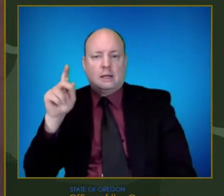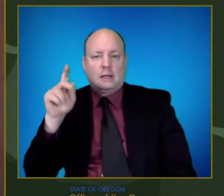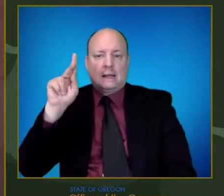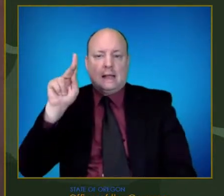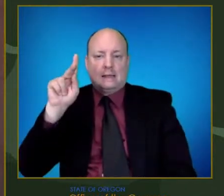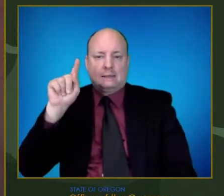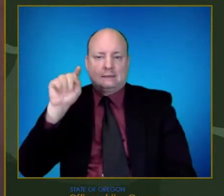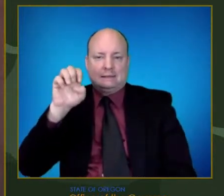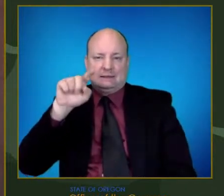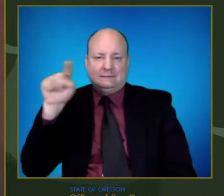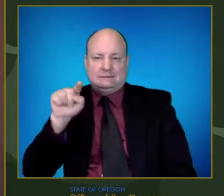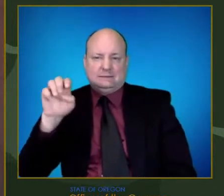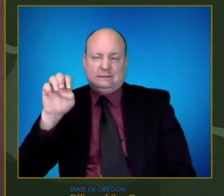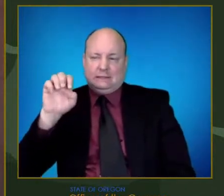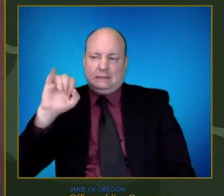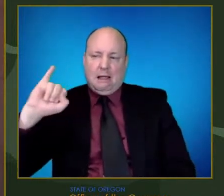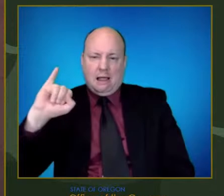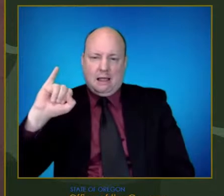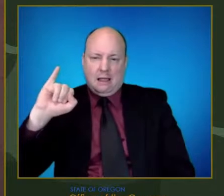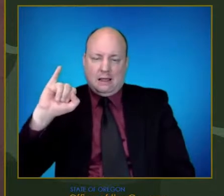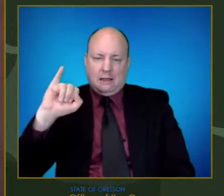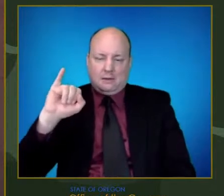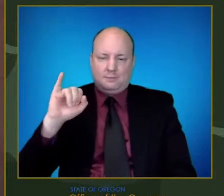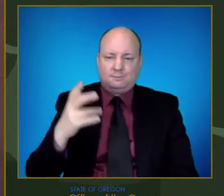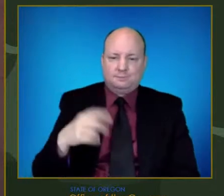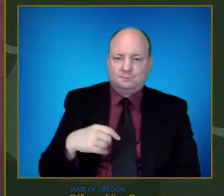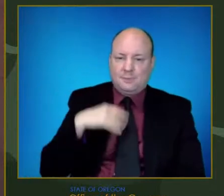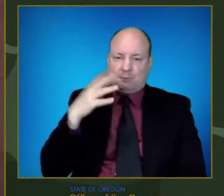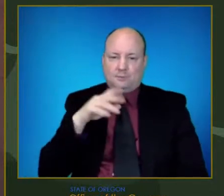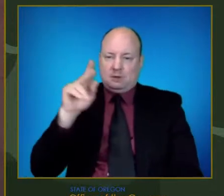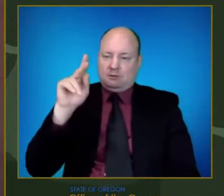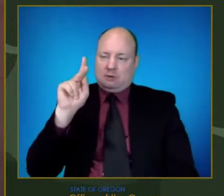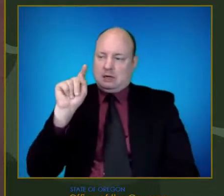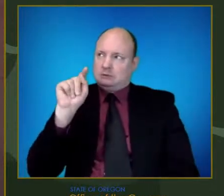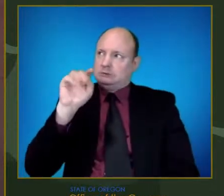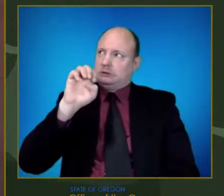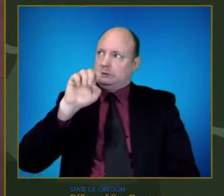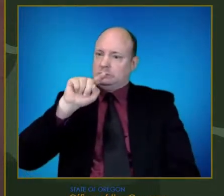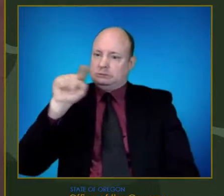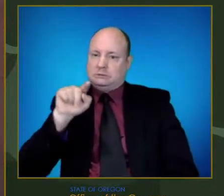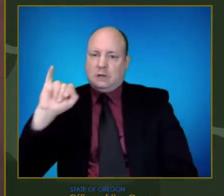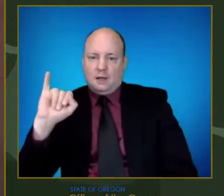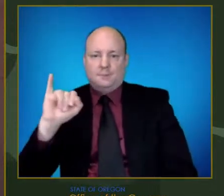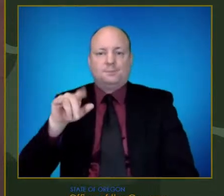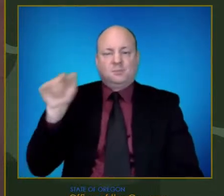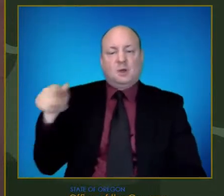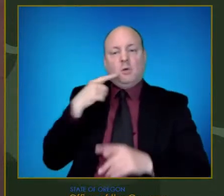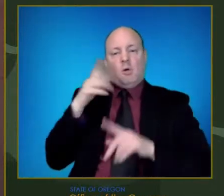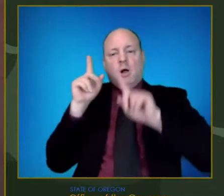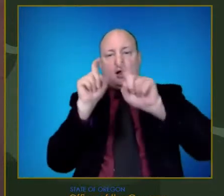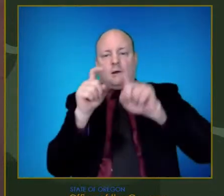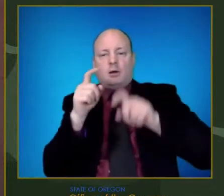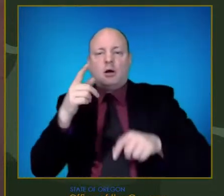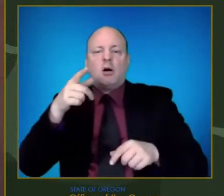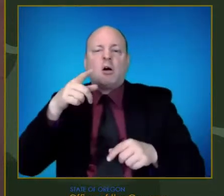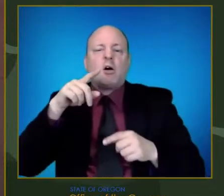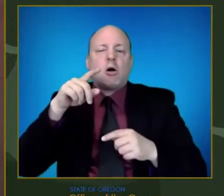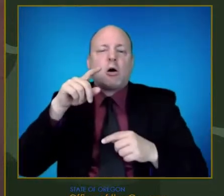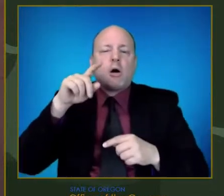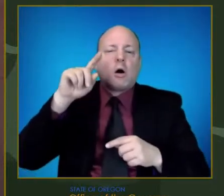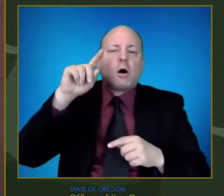Hi, my question is actually for Governor Brown. It's about risk levels. Now, some community members and business owners are growing